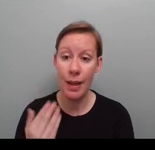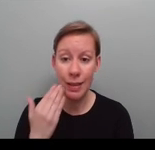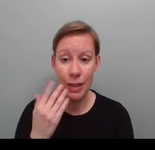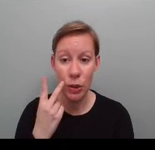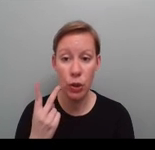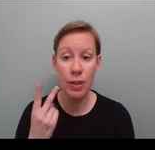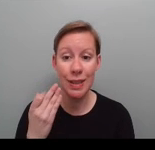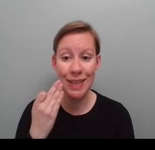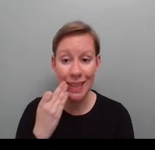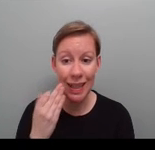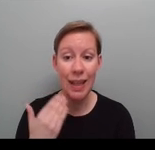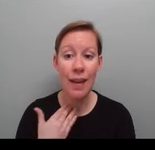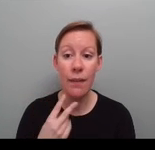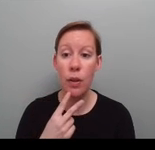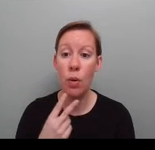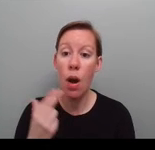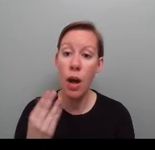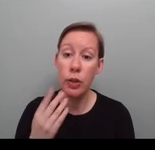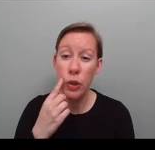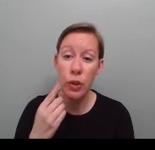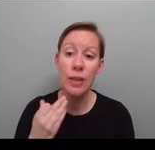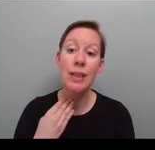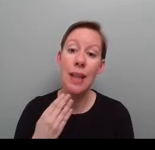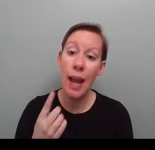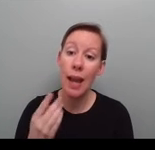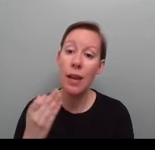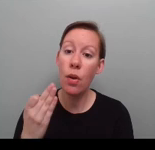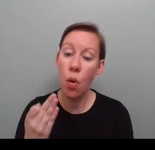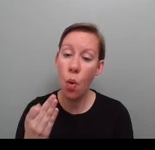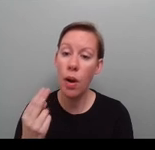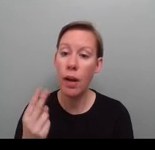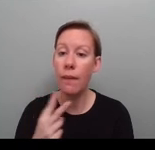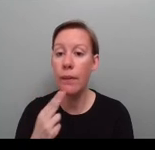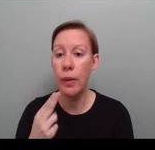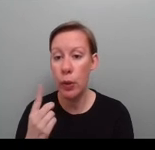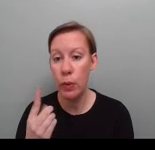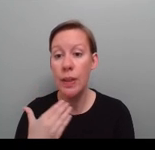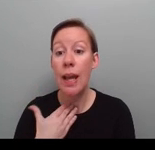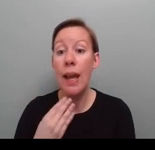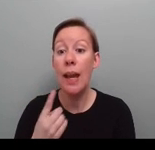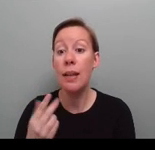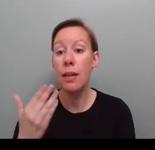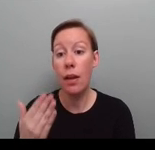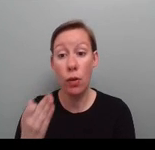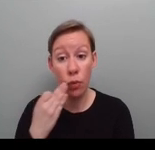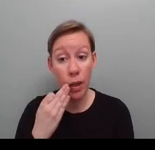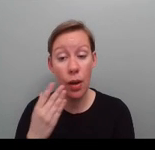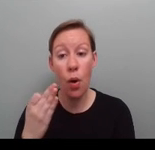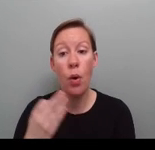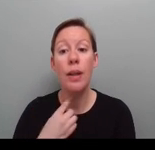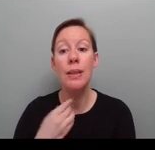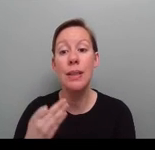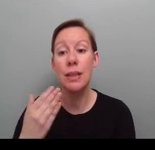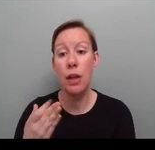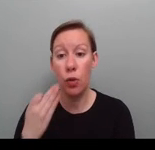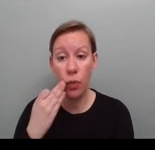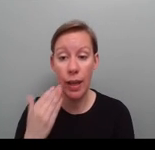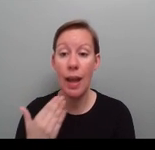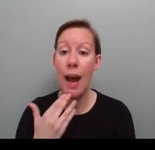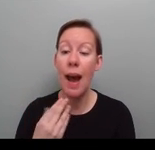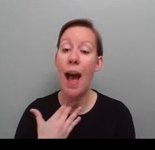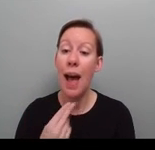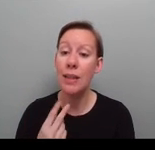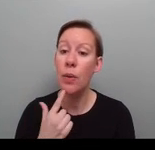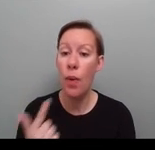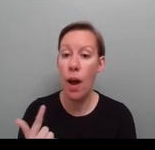the material or if you are confused. There are also agree and disagree buttons as well. Another great tool